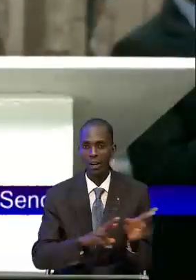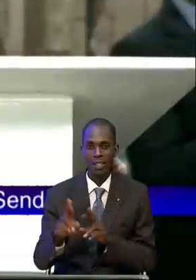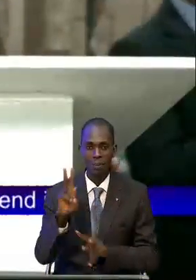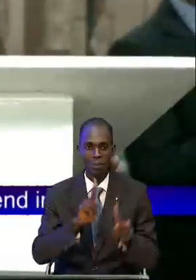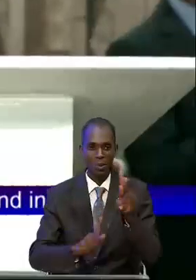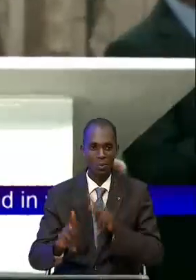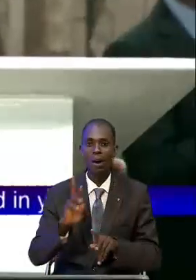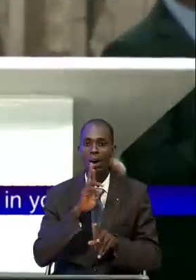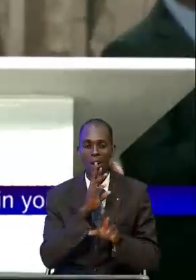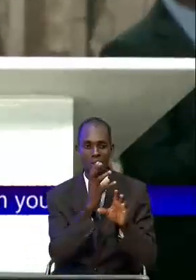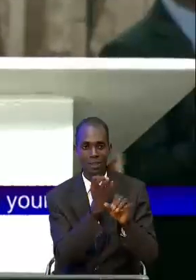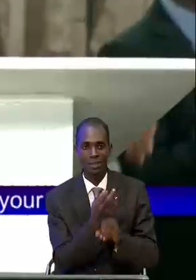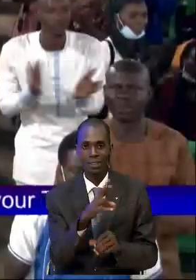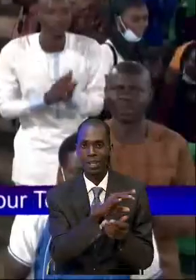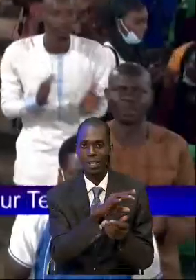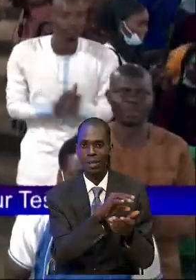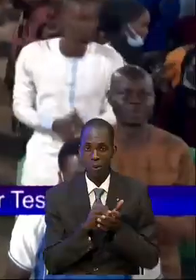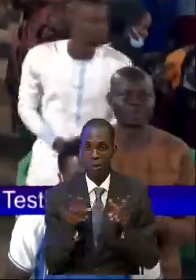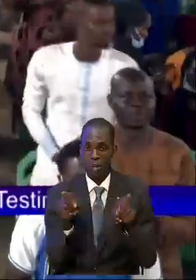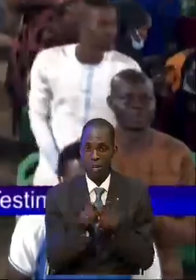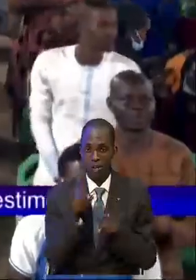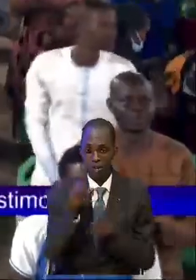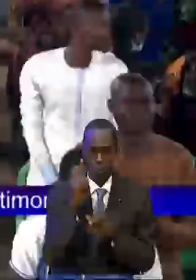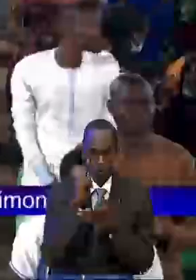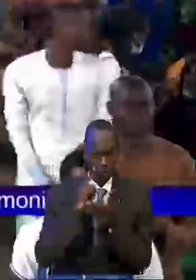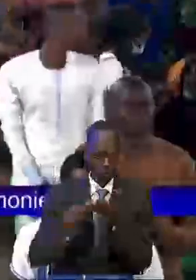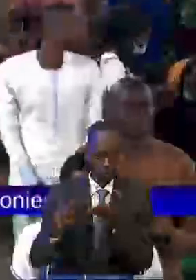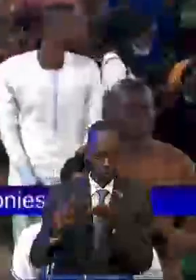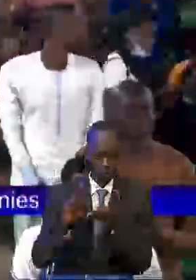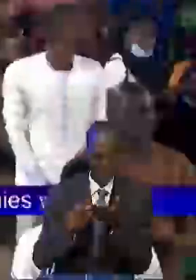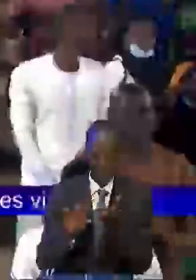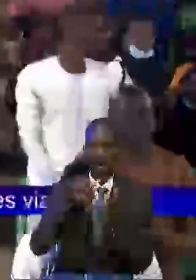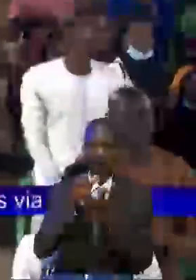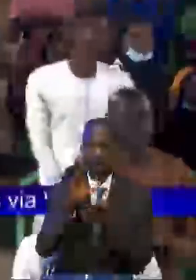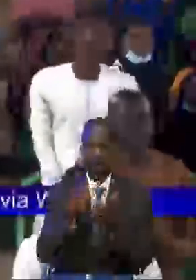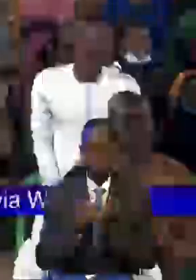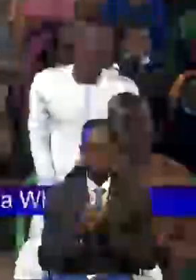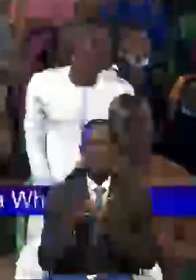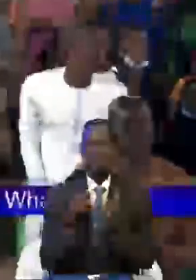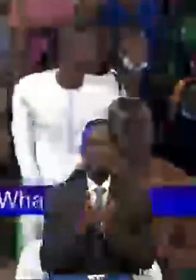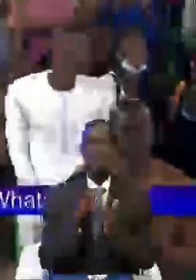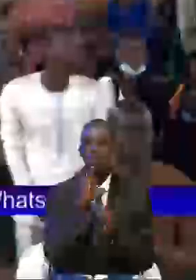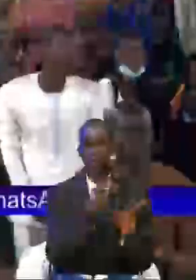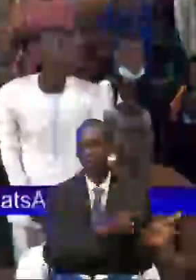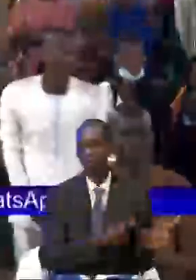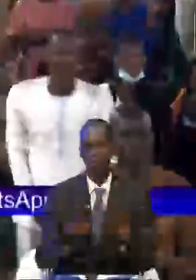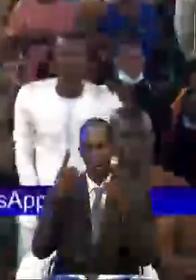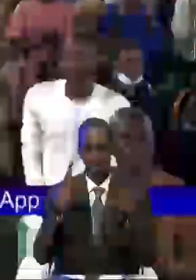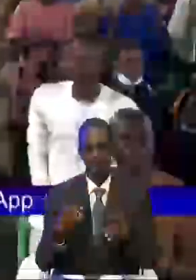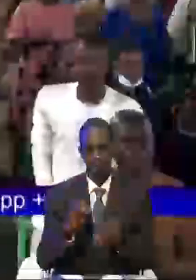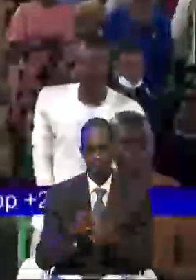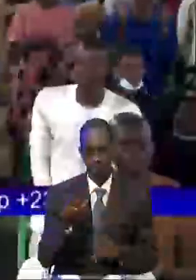for Jesus. Already people are coming out. As you describe your miracle, come out to